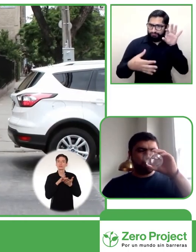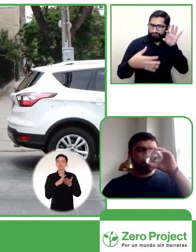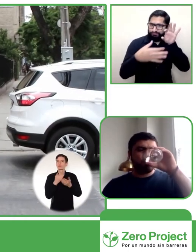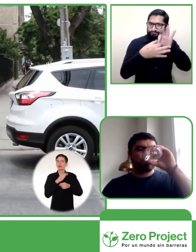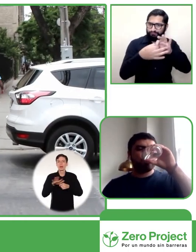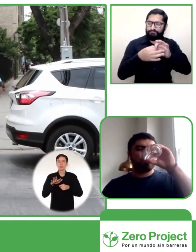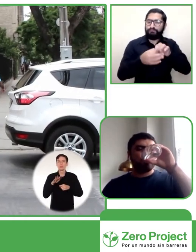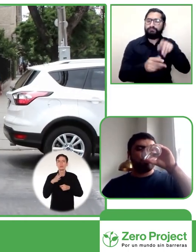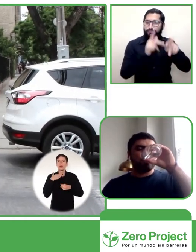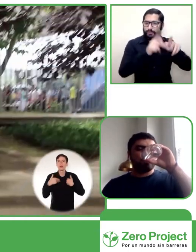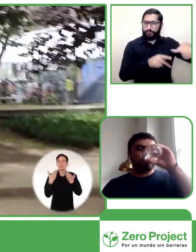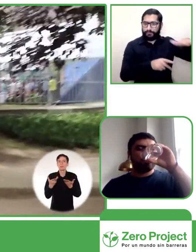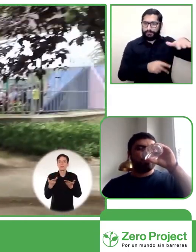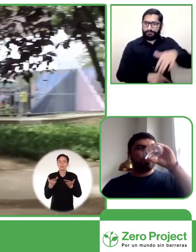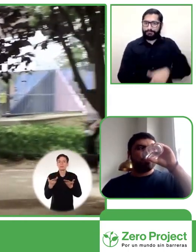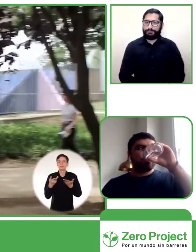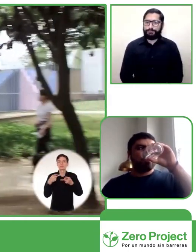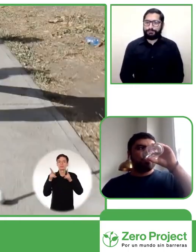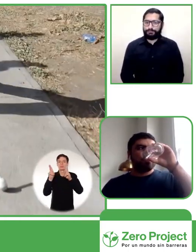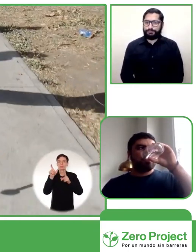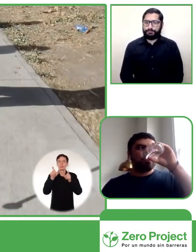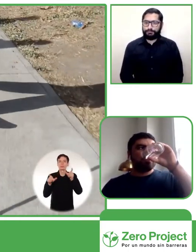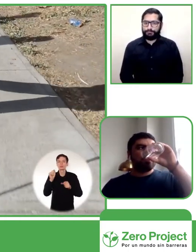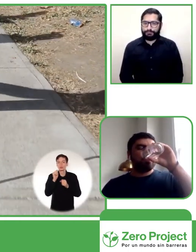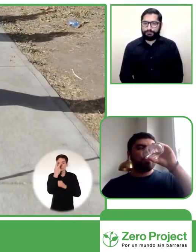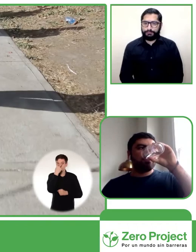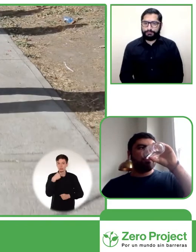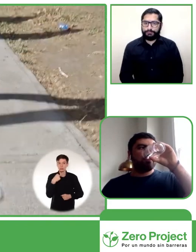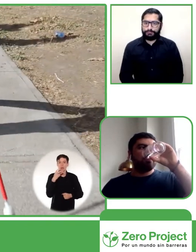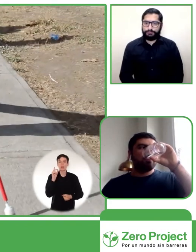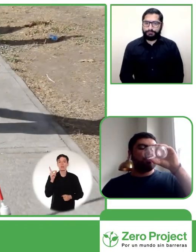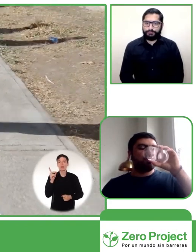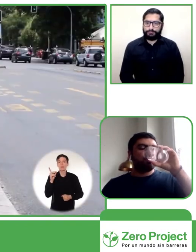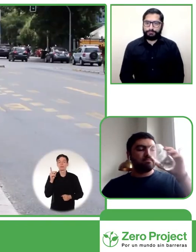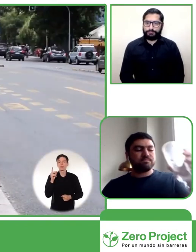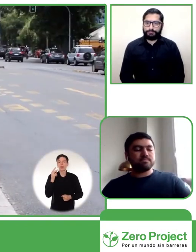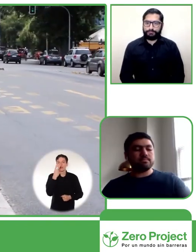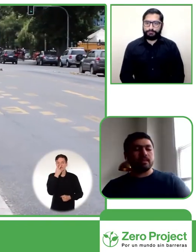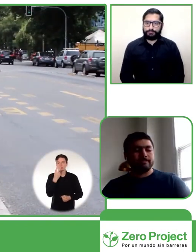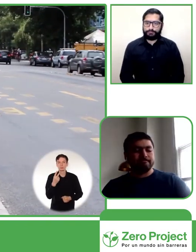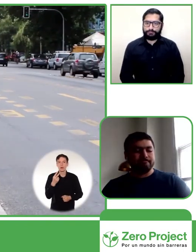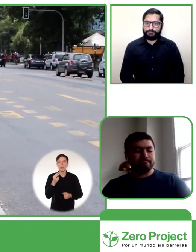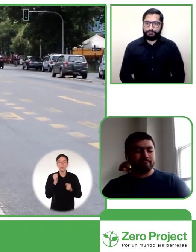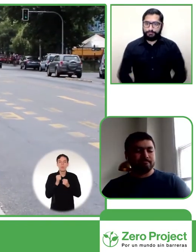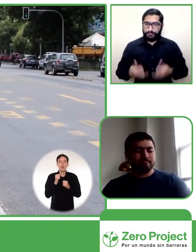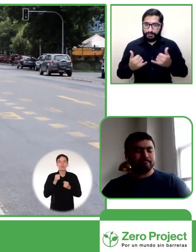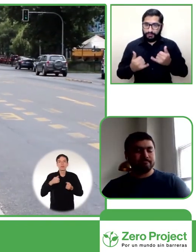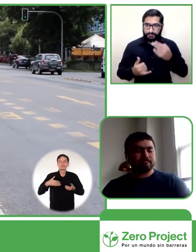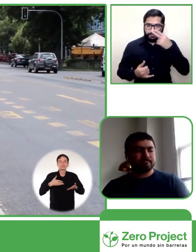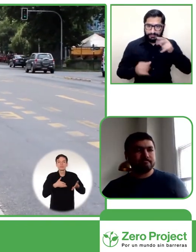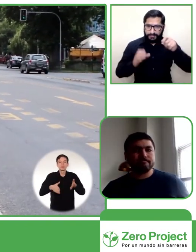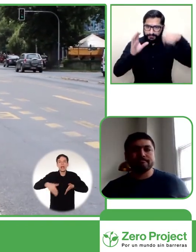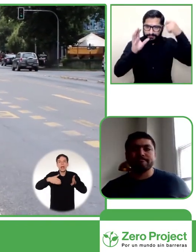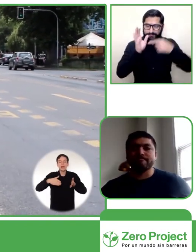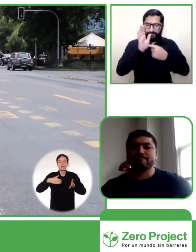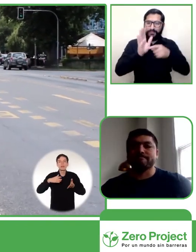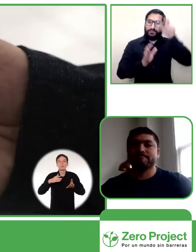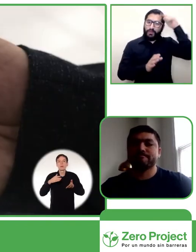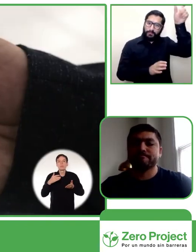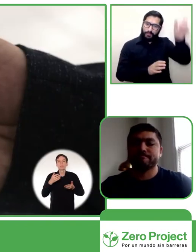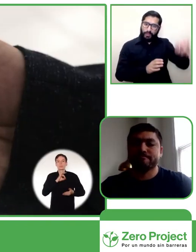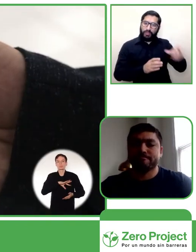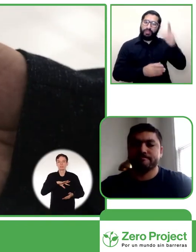free app which allows millions of people, mainly with visual disabilities, to move independently and autonomy